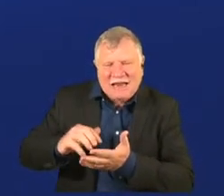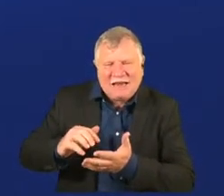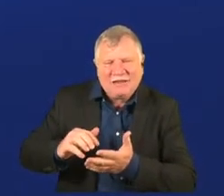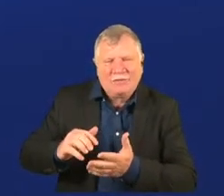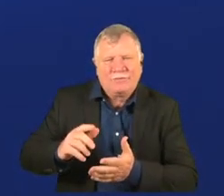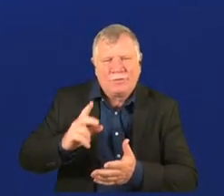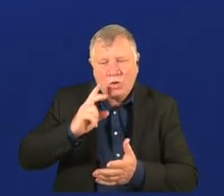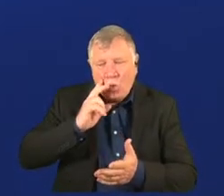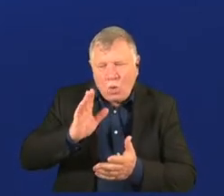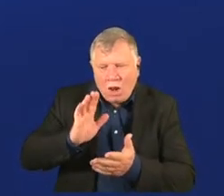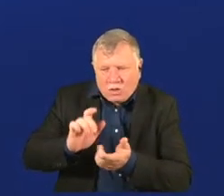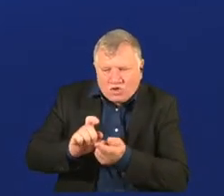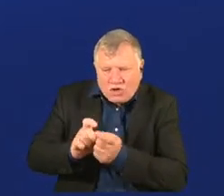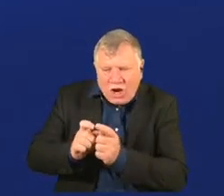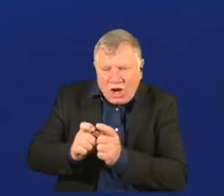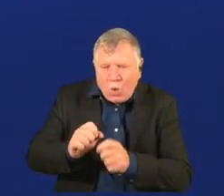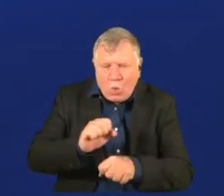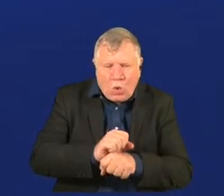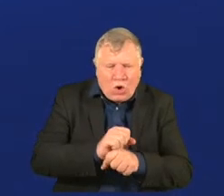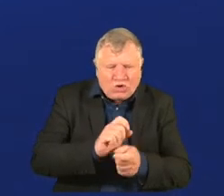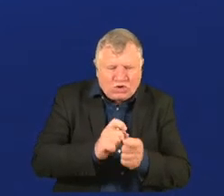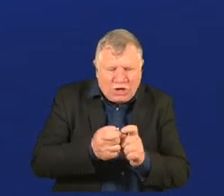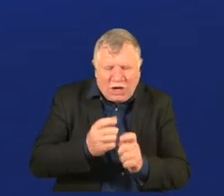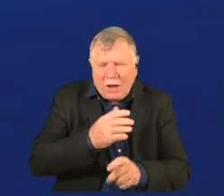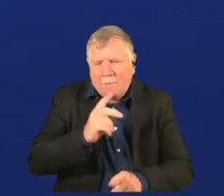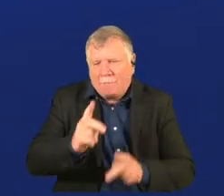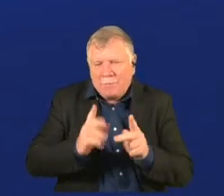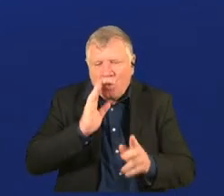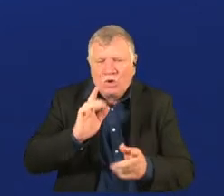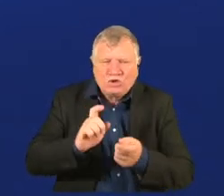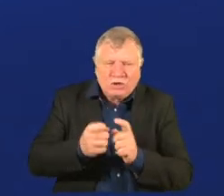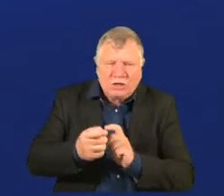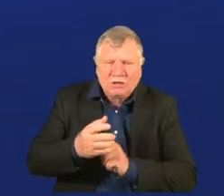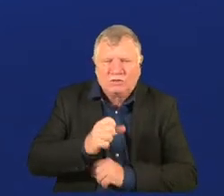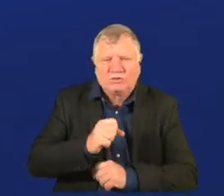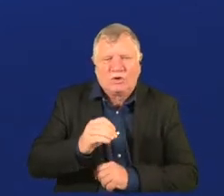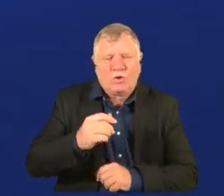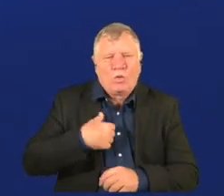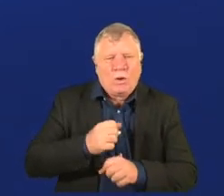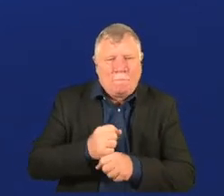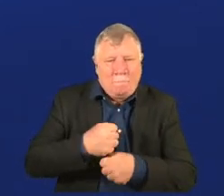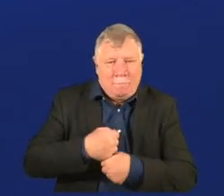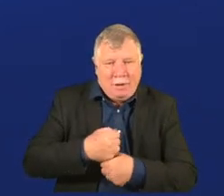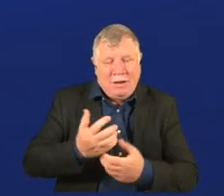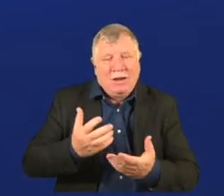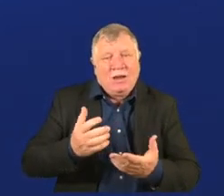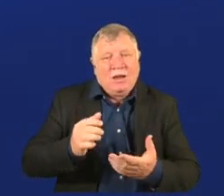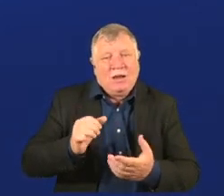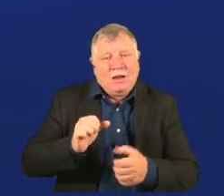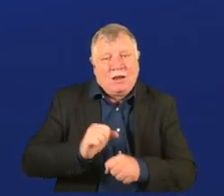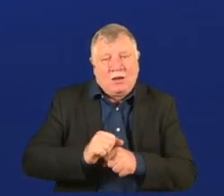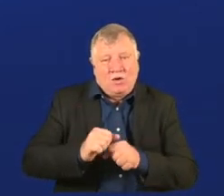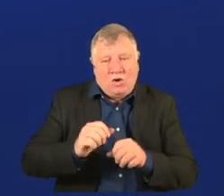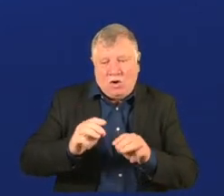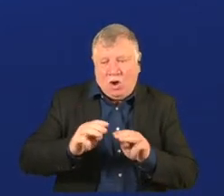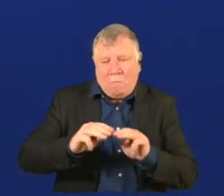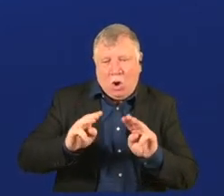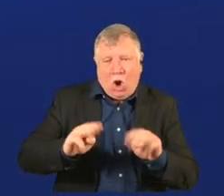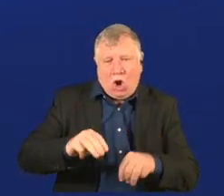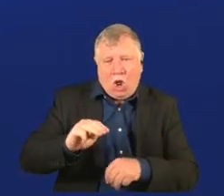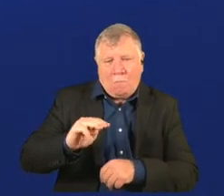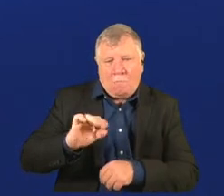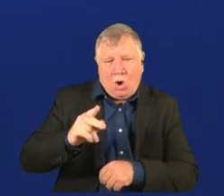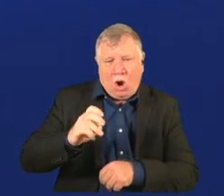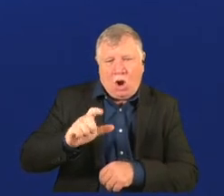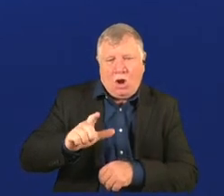is going to be very dynamic. The workforce changes, the needs of the population might change. We created a workforce profile and a model that we'll describe in more detail